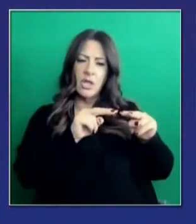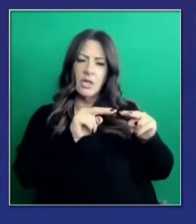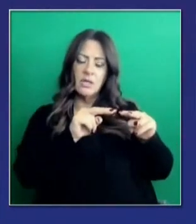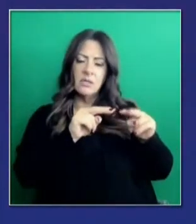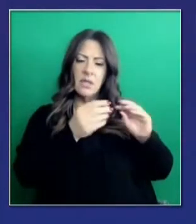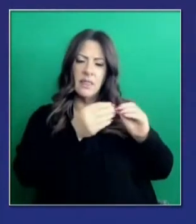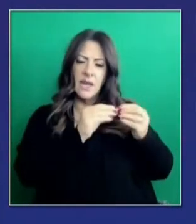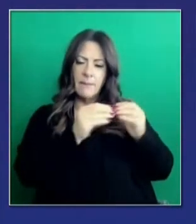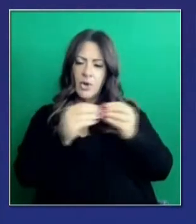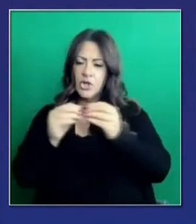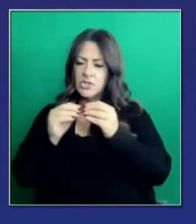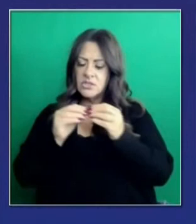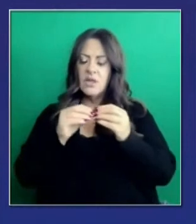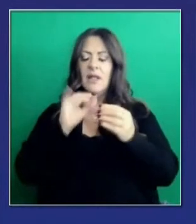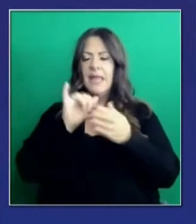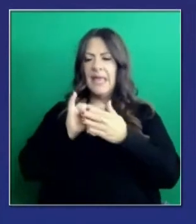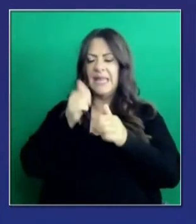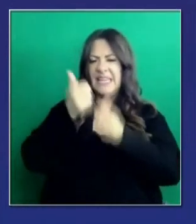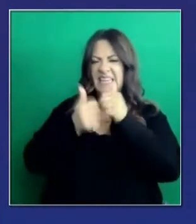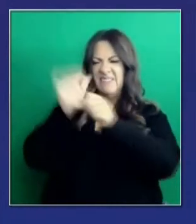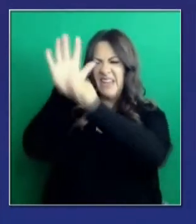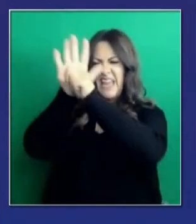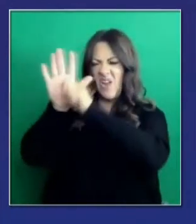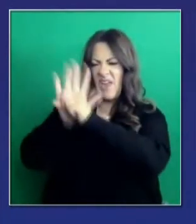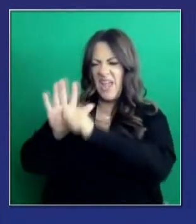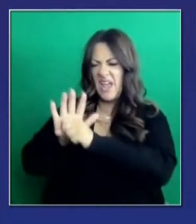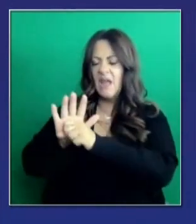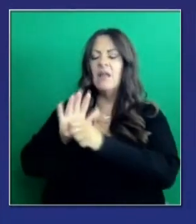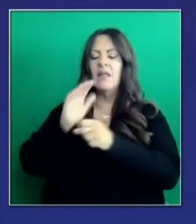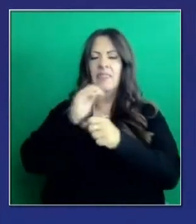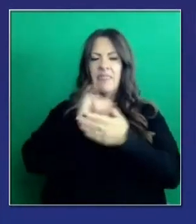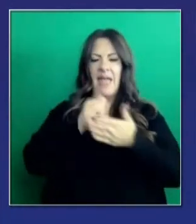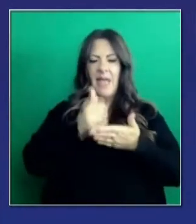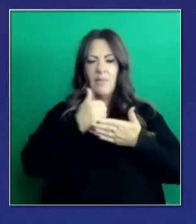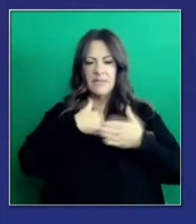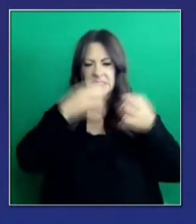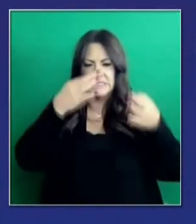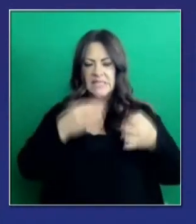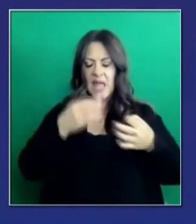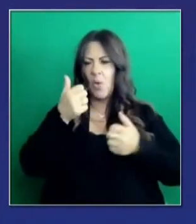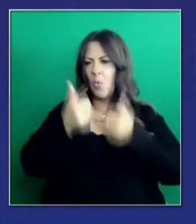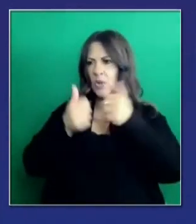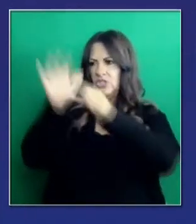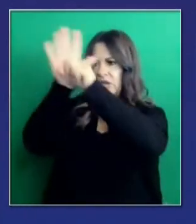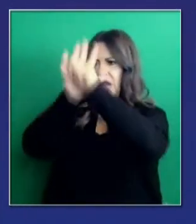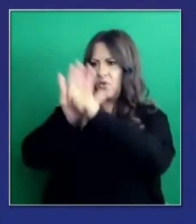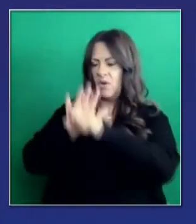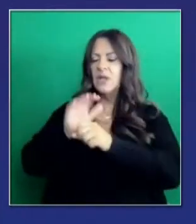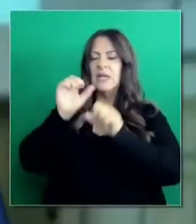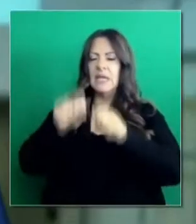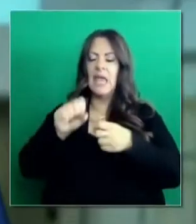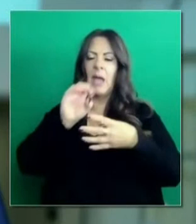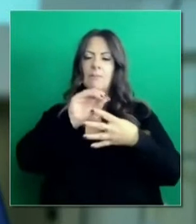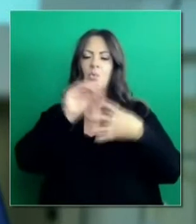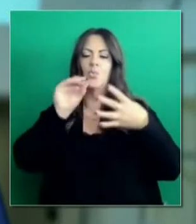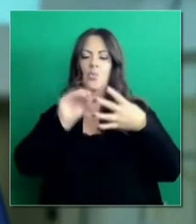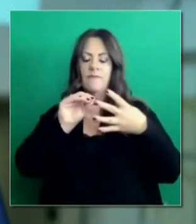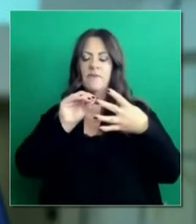about transmission in communities or in counties today and now. So we use that to